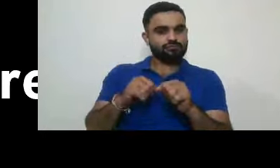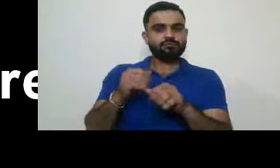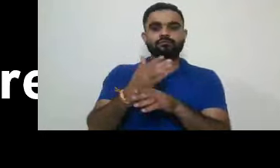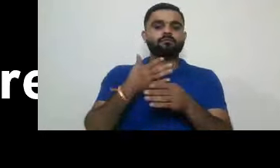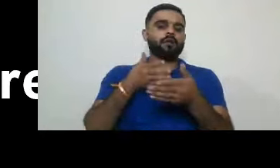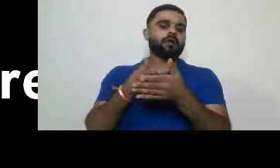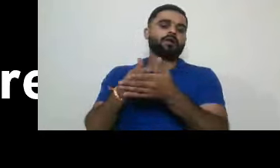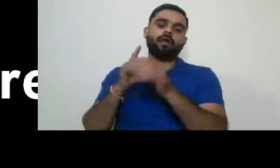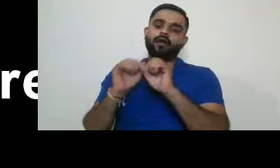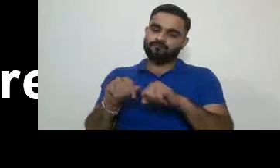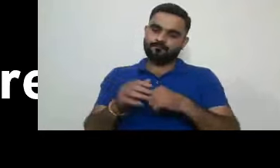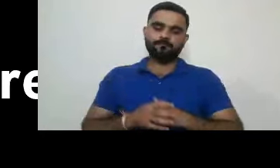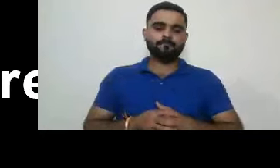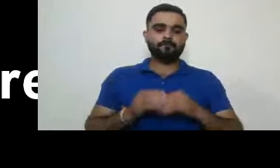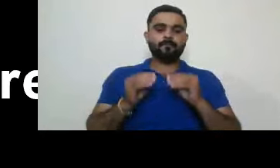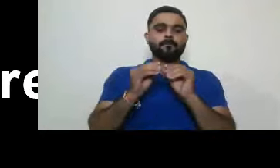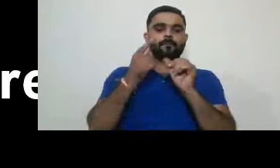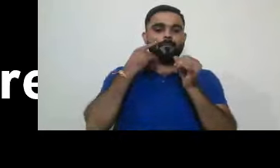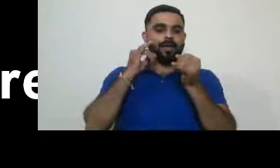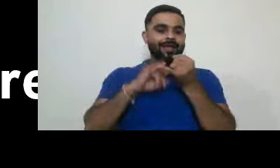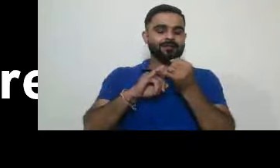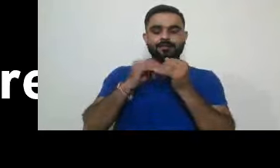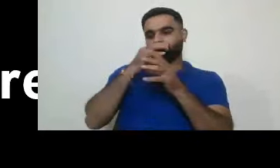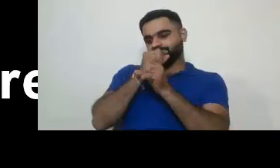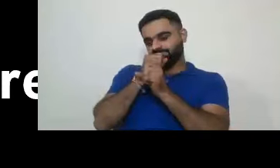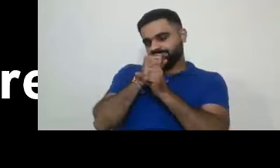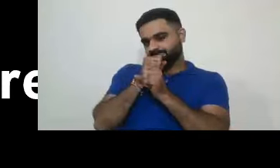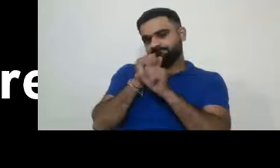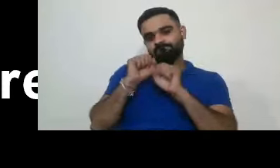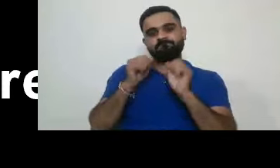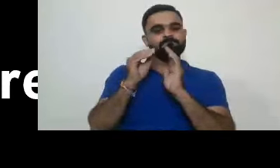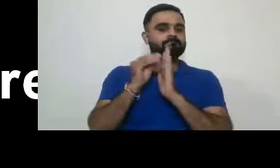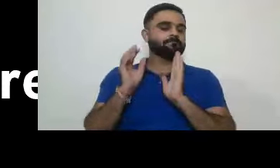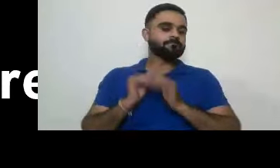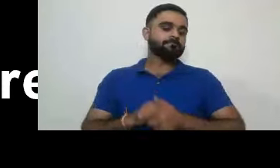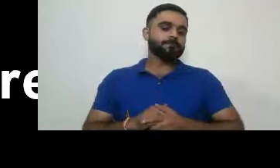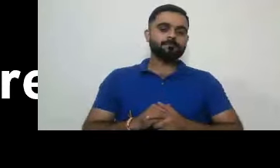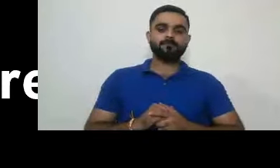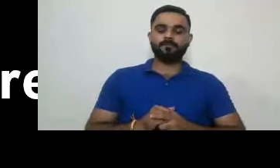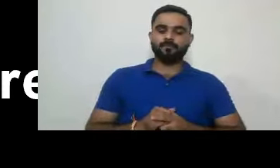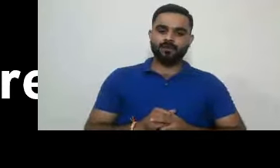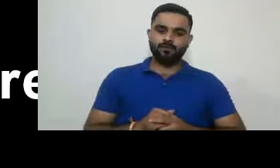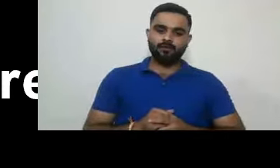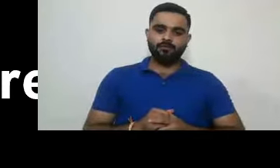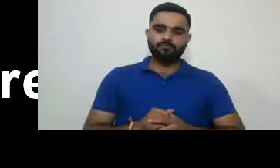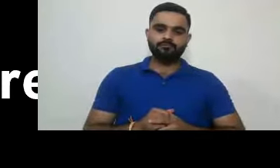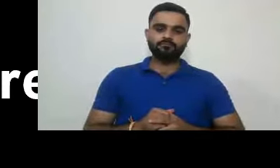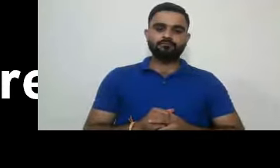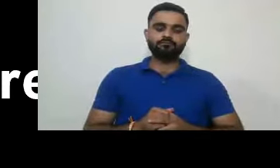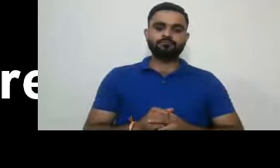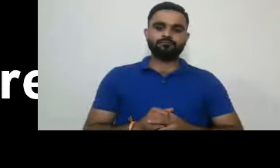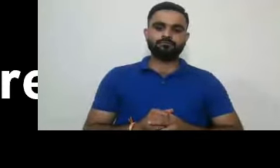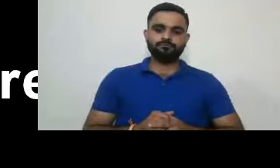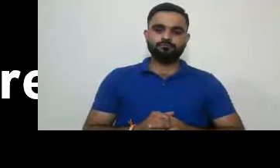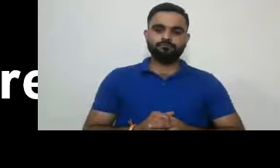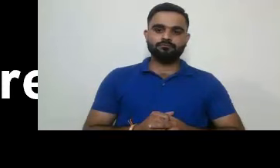bias. Privacy concerns are there too. And the language gets standardized. There's also